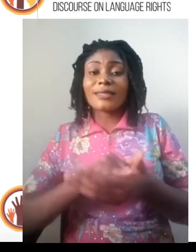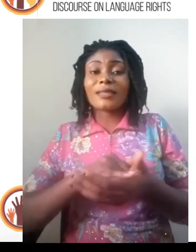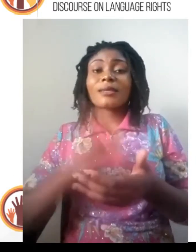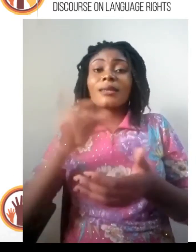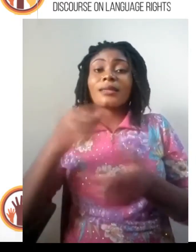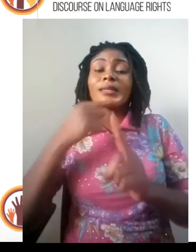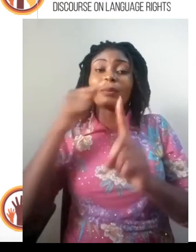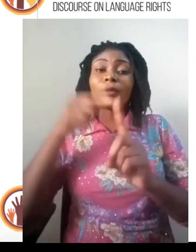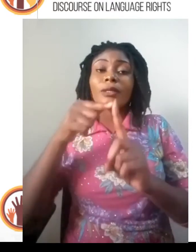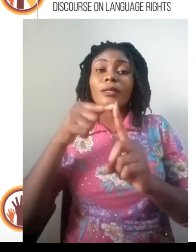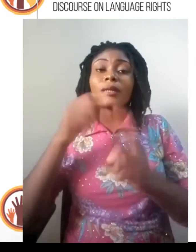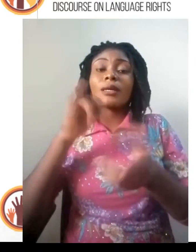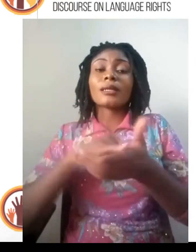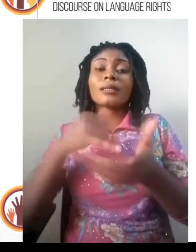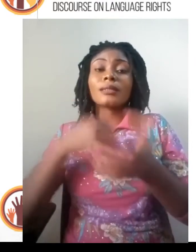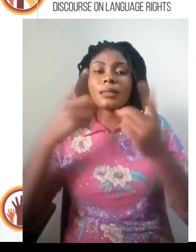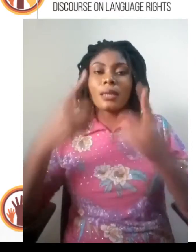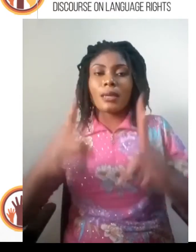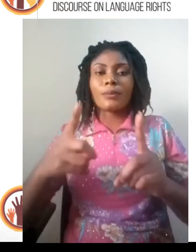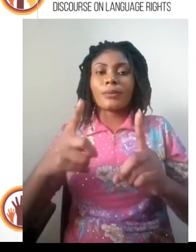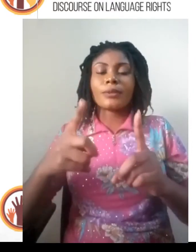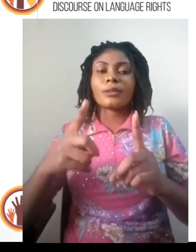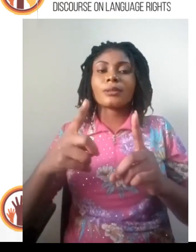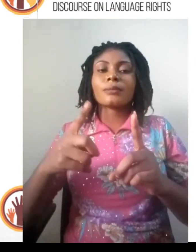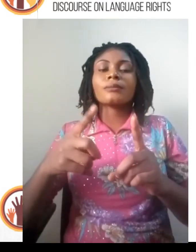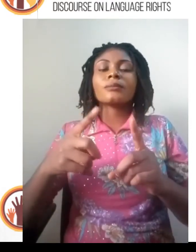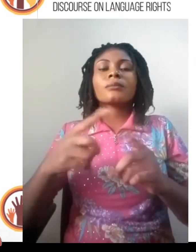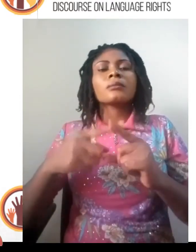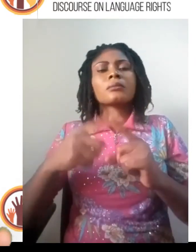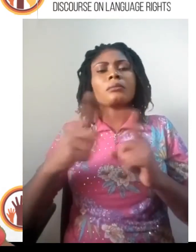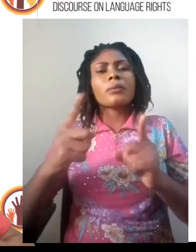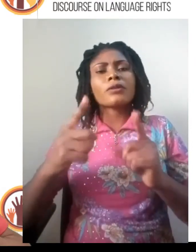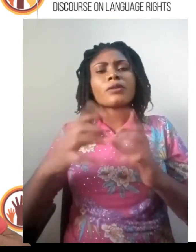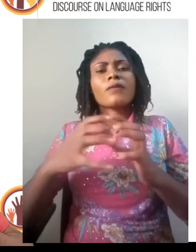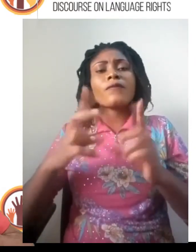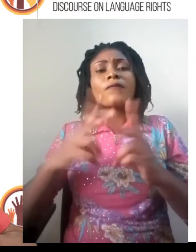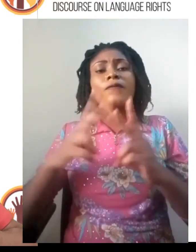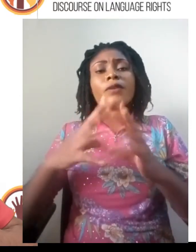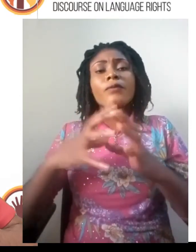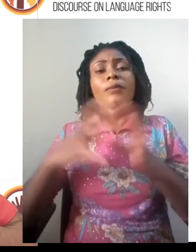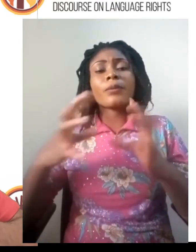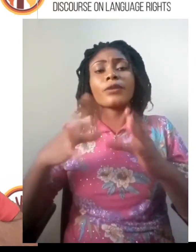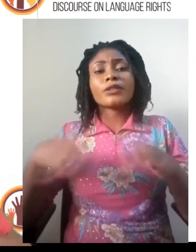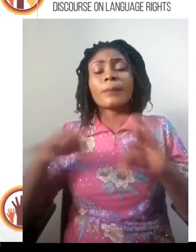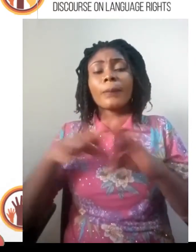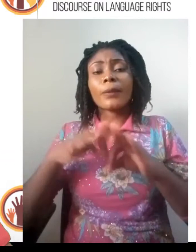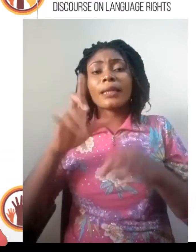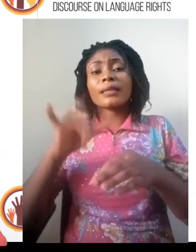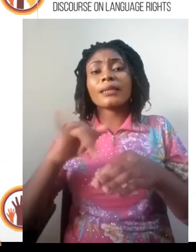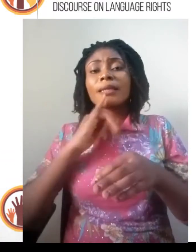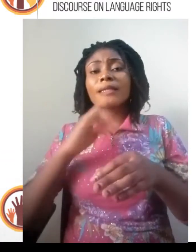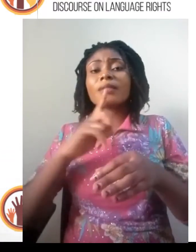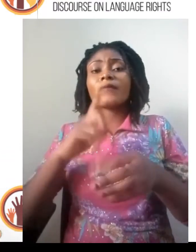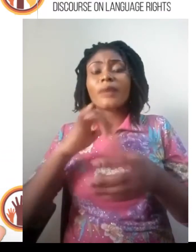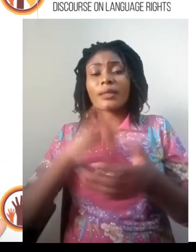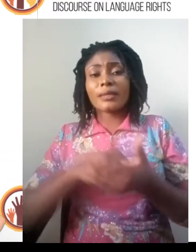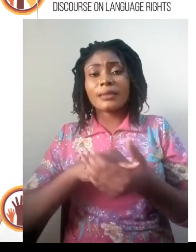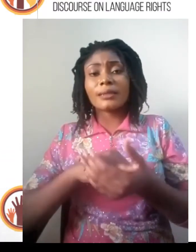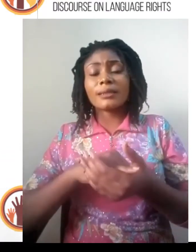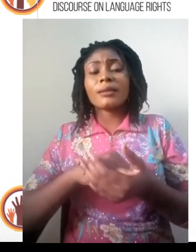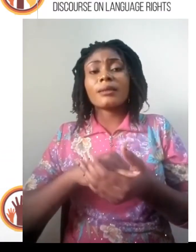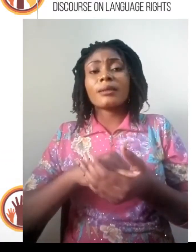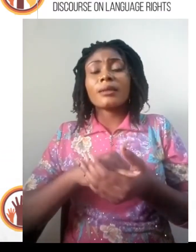that. But very much more importantly, again, is the fact that the community needs to be